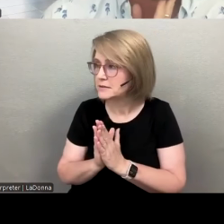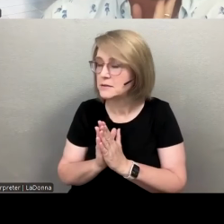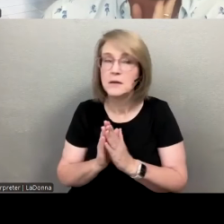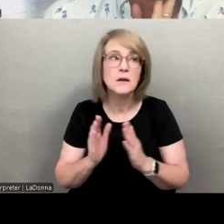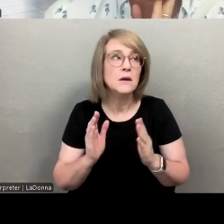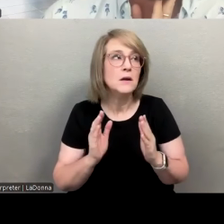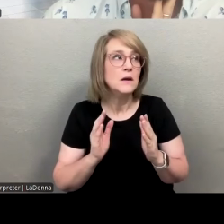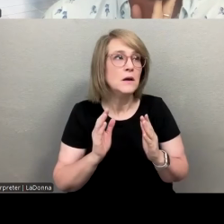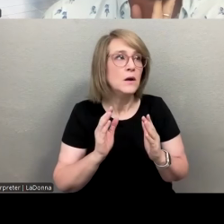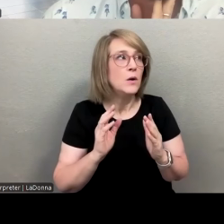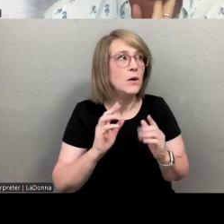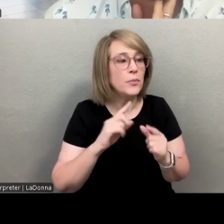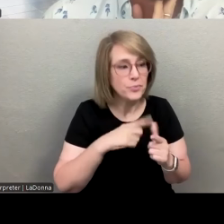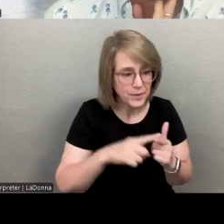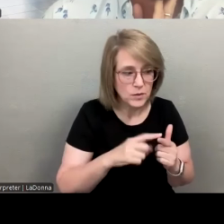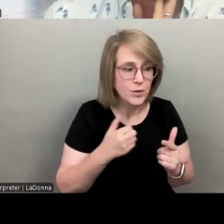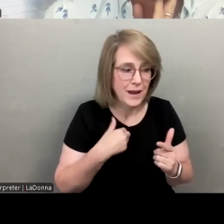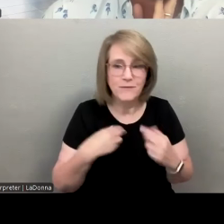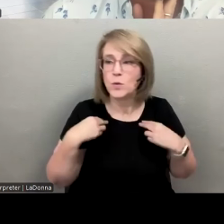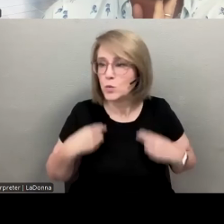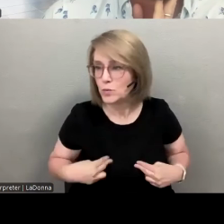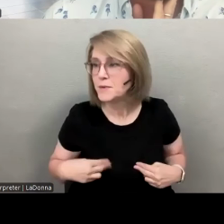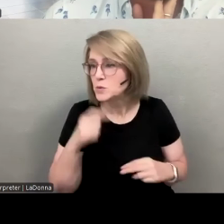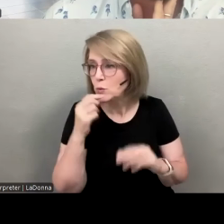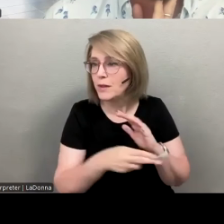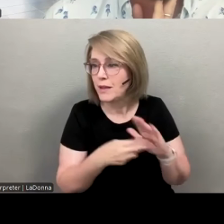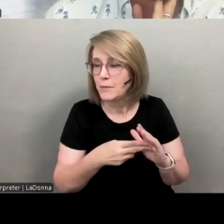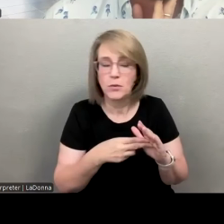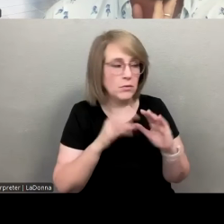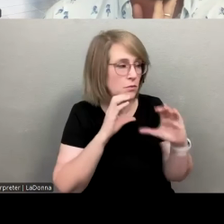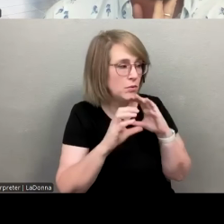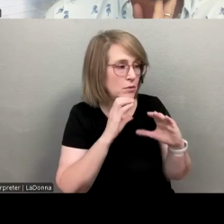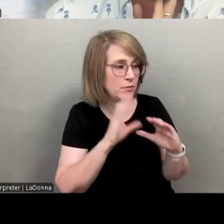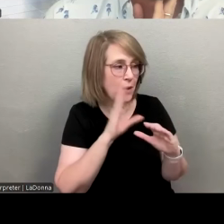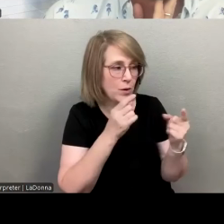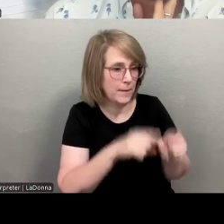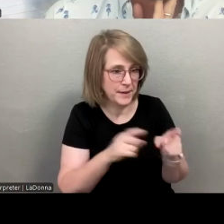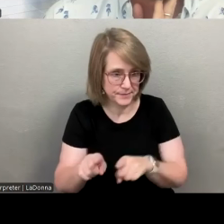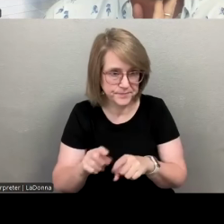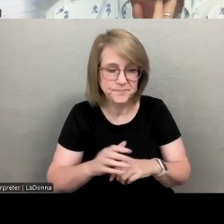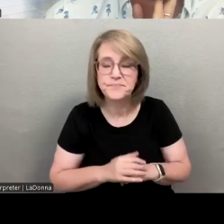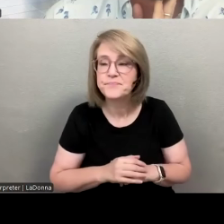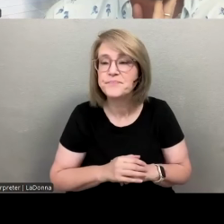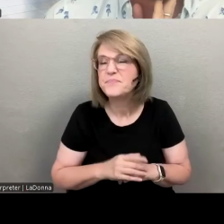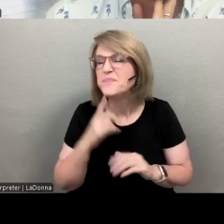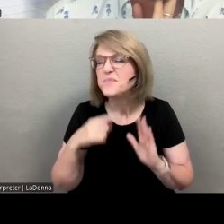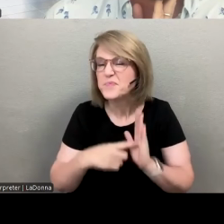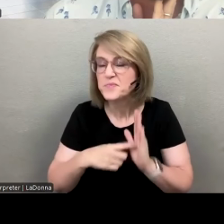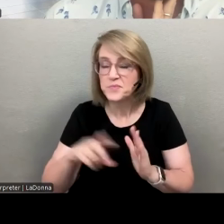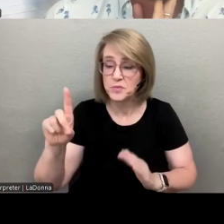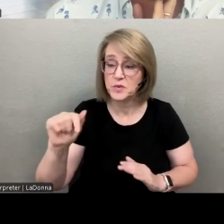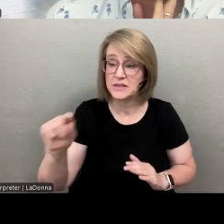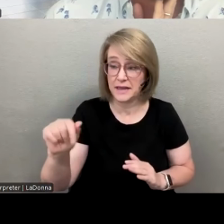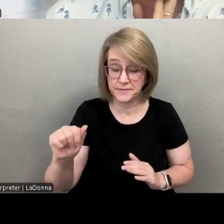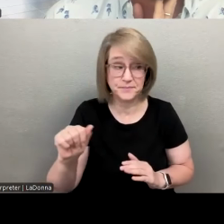humans labeling what conversations are happening. Because one of the issues is that it does look like from the data that just pushed out, the base rate